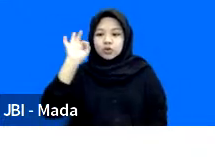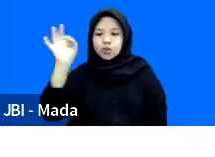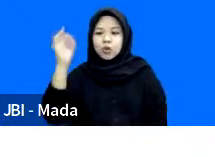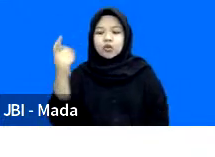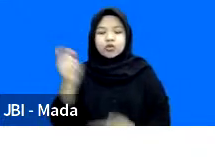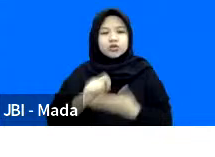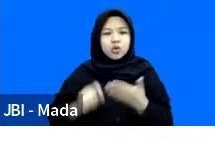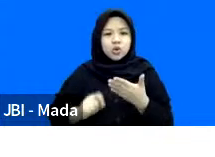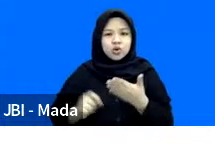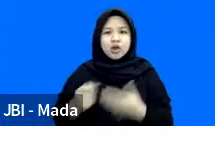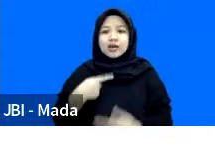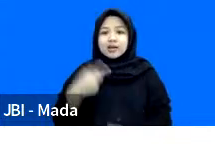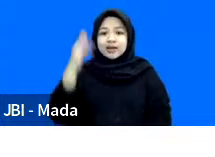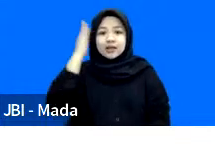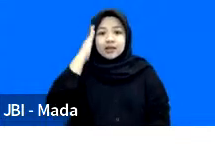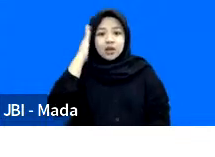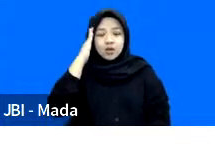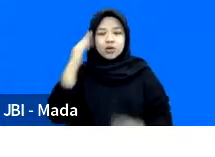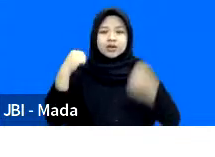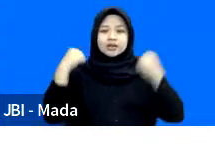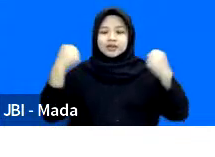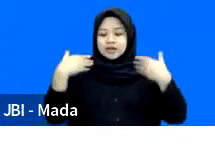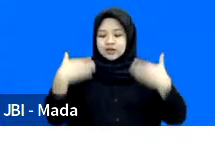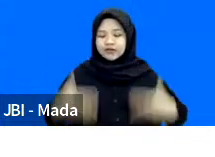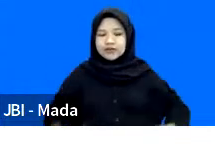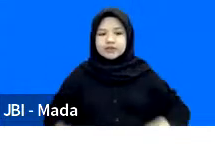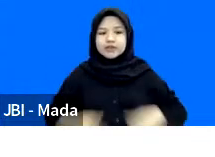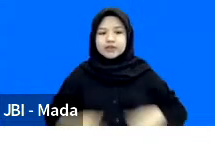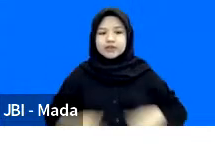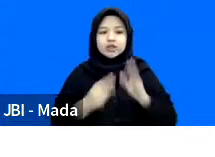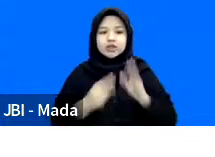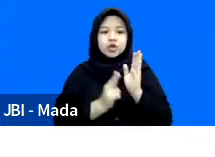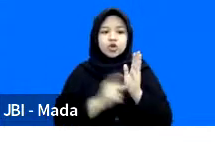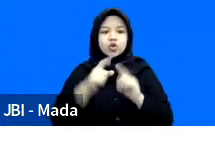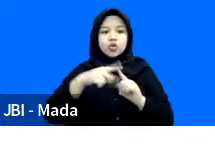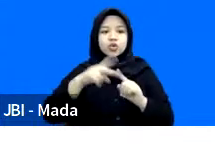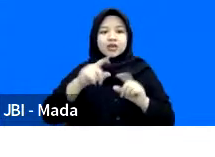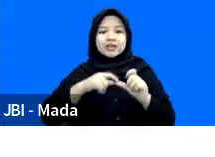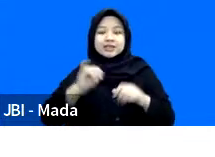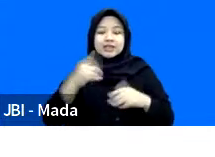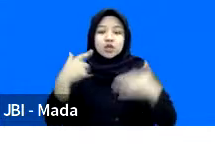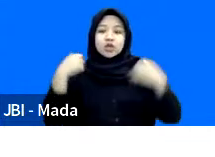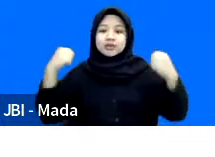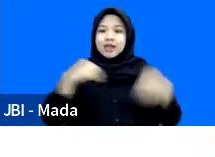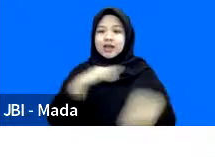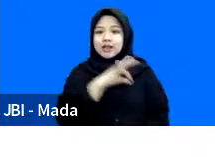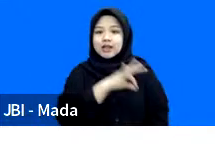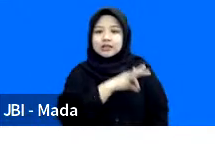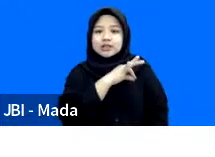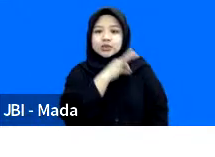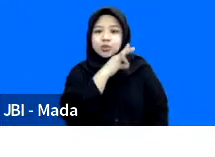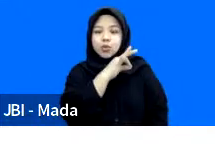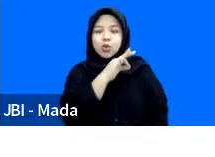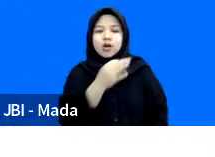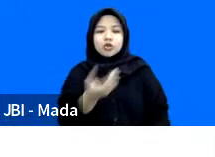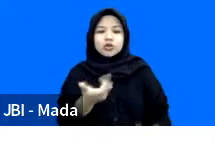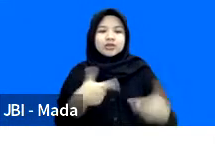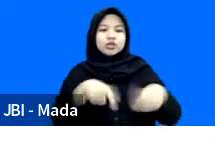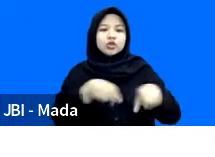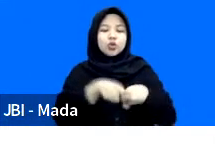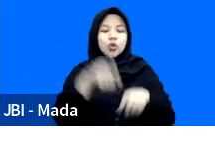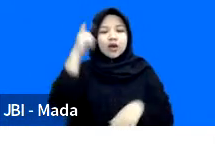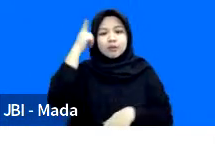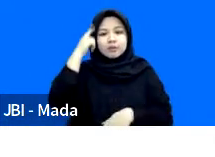and nutrition, as well as mental health, really go hand in hand with the ability for lifelong learning. And so